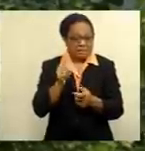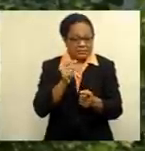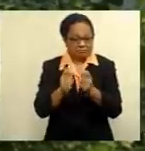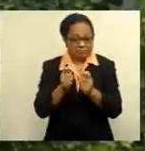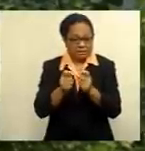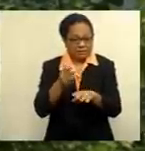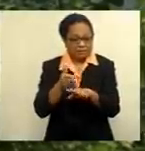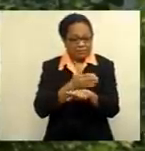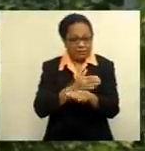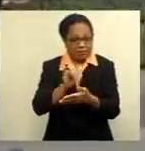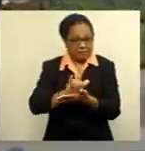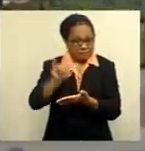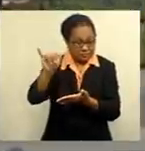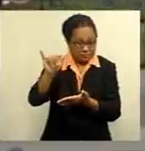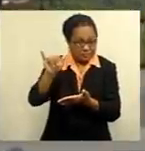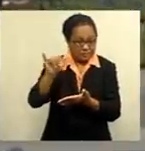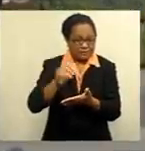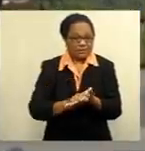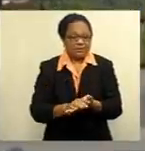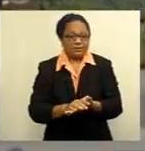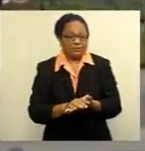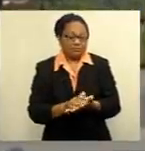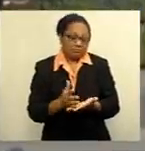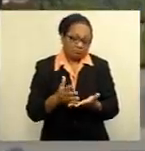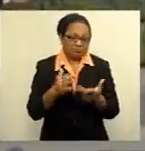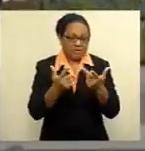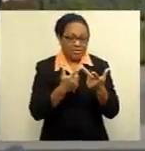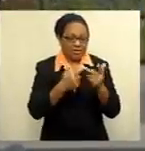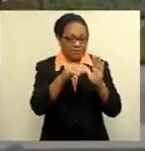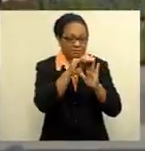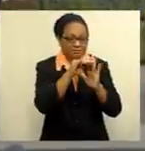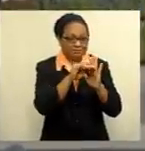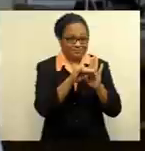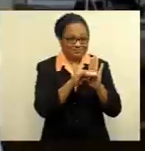may be some rapid tests happening here. But it's